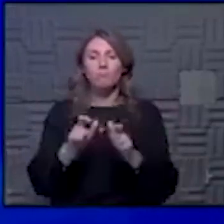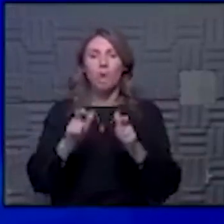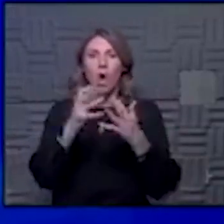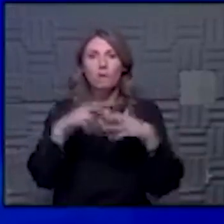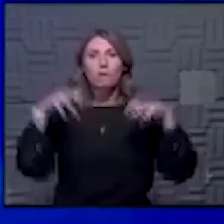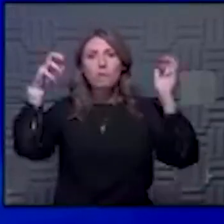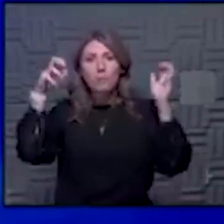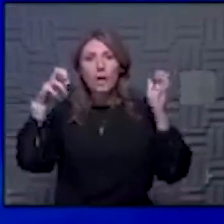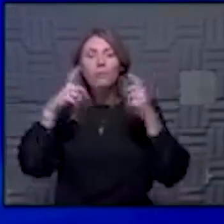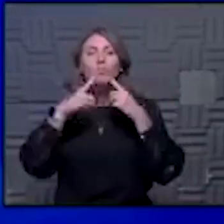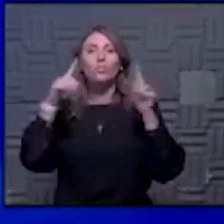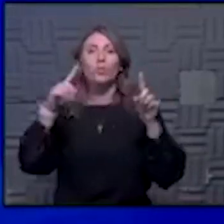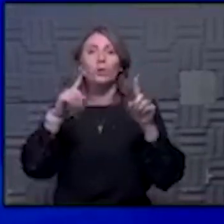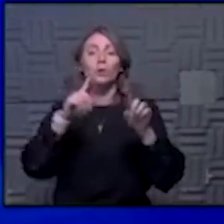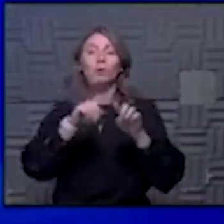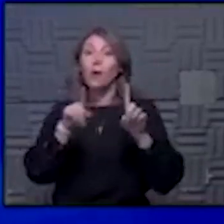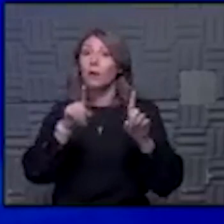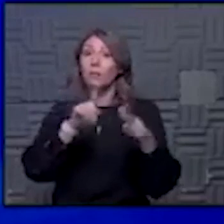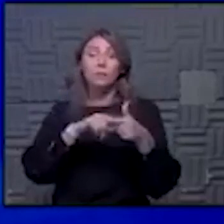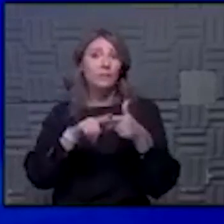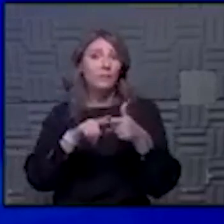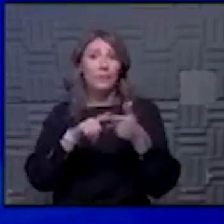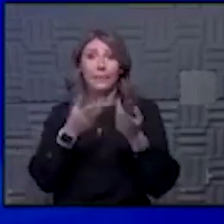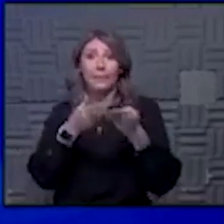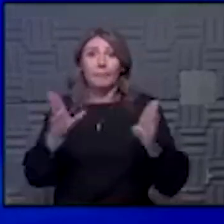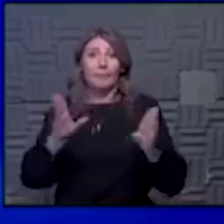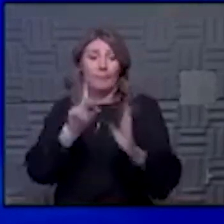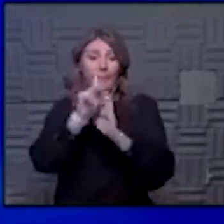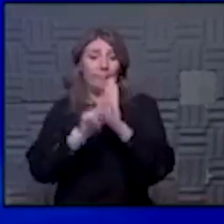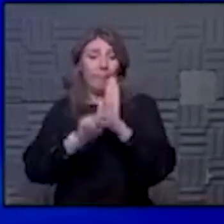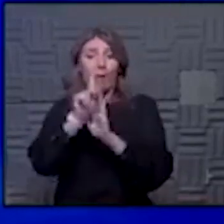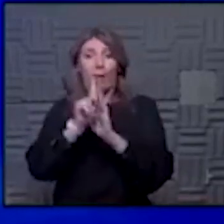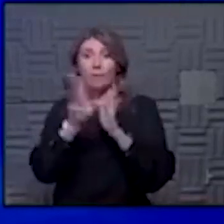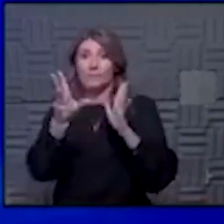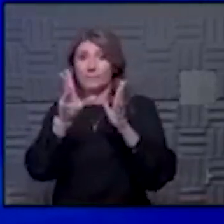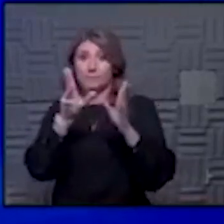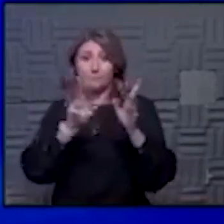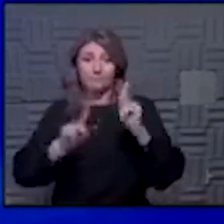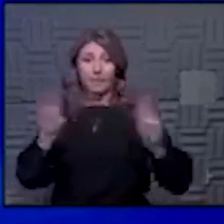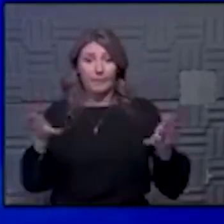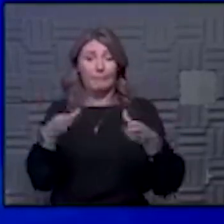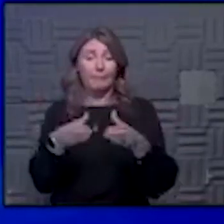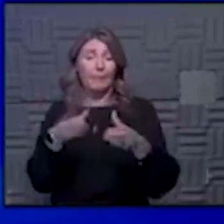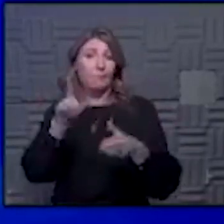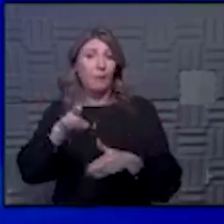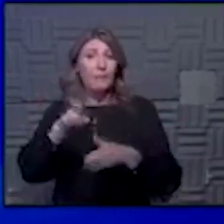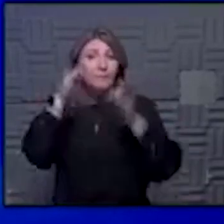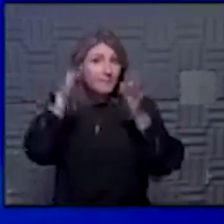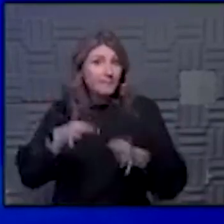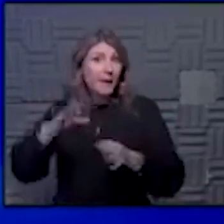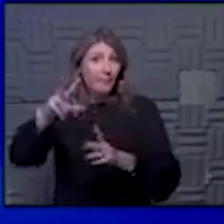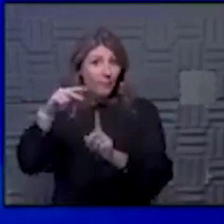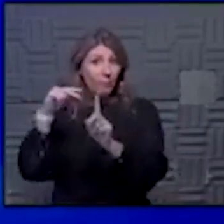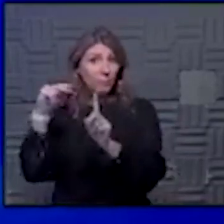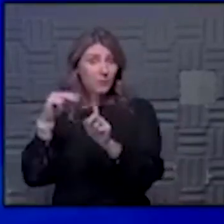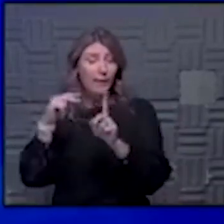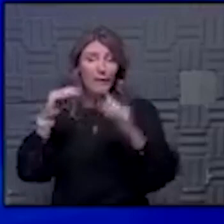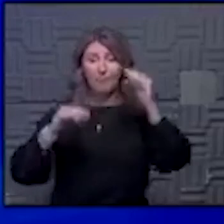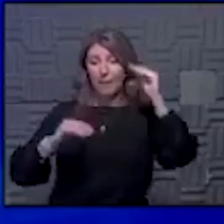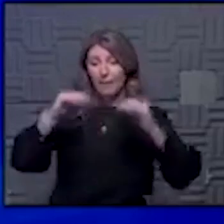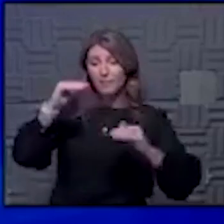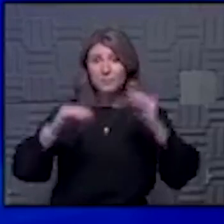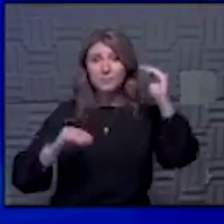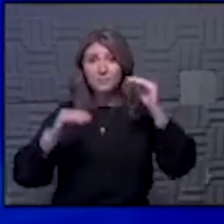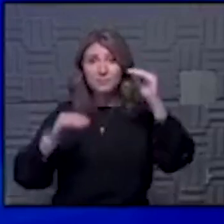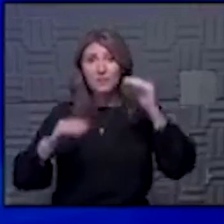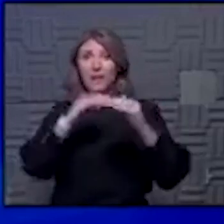work, and then it's up to public policymakers to take that information and decide how critical some of the things that balance that are, including